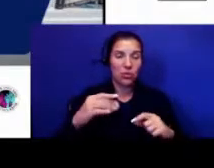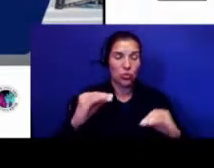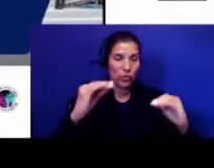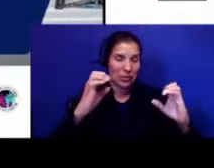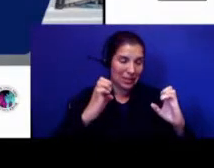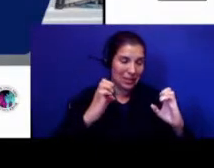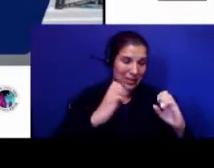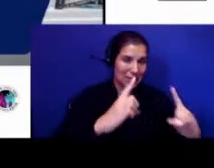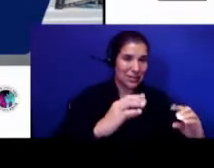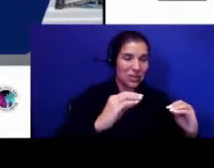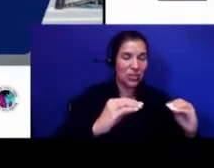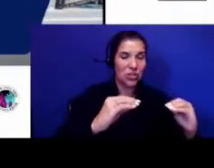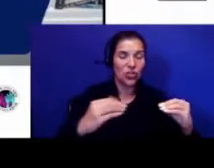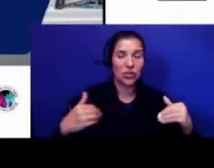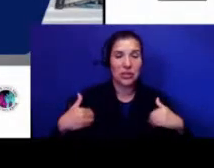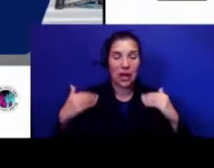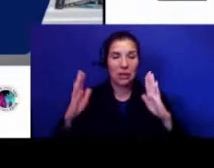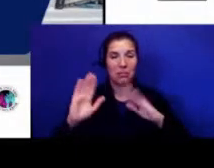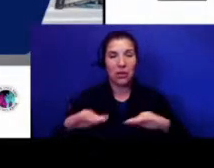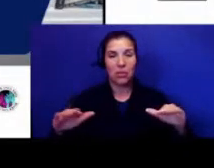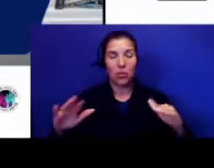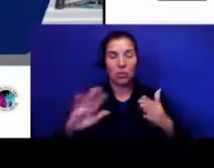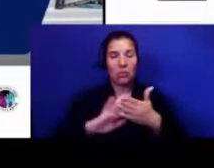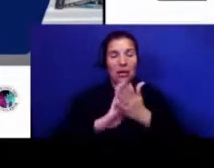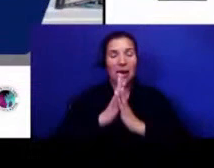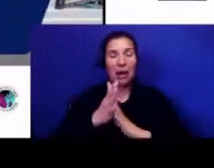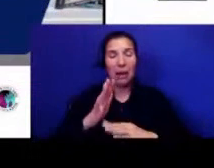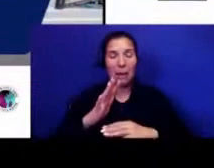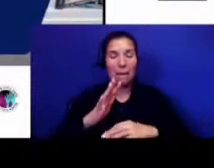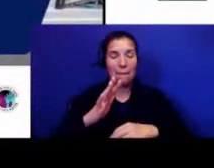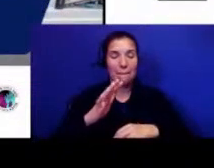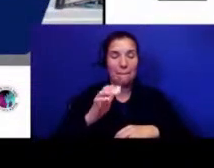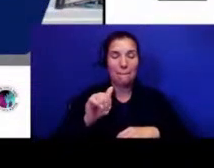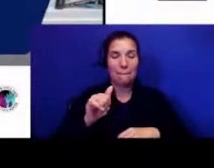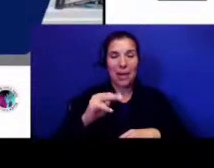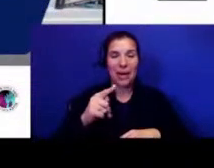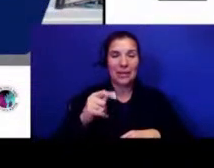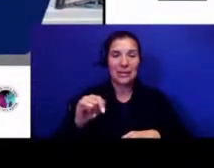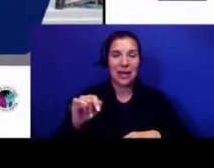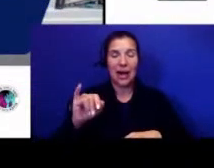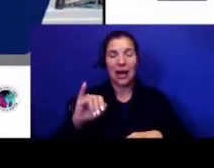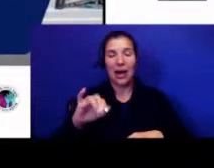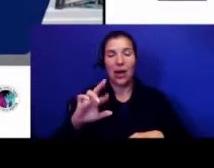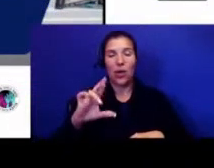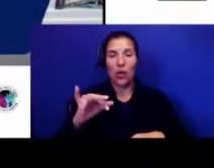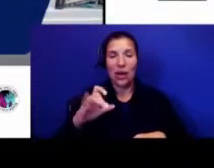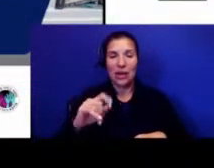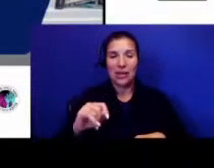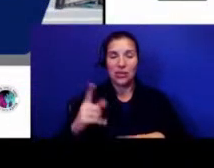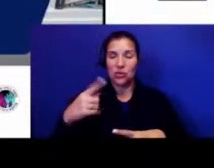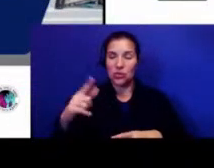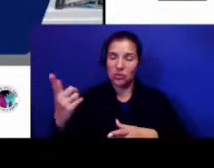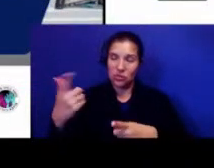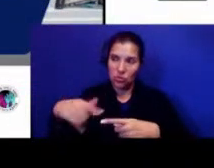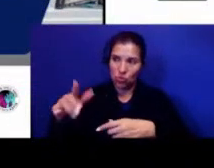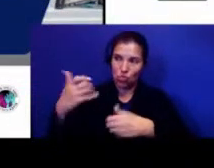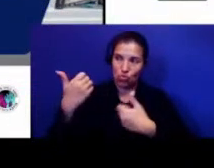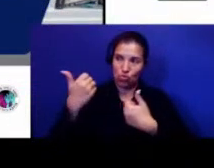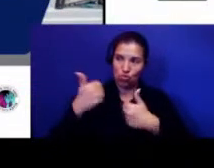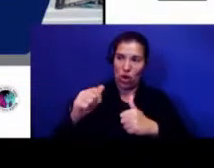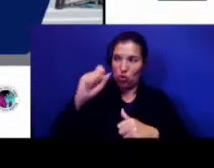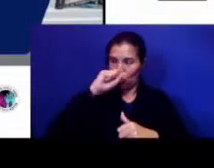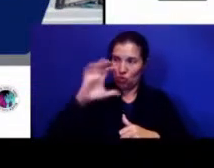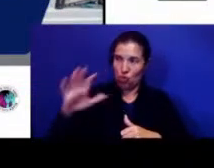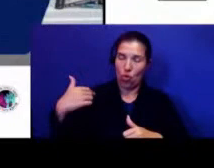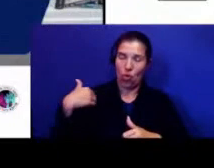young people to be anti-racist, those who are organizing and vilifying critical race theory, that we have